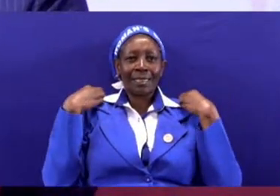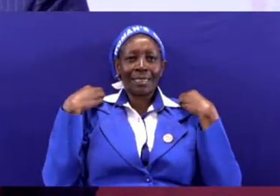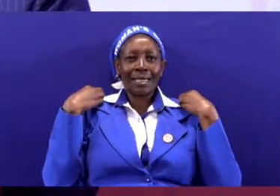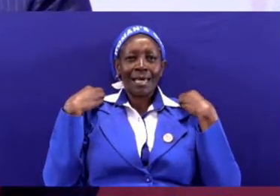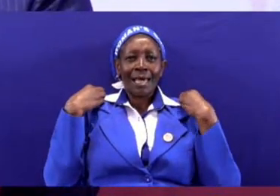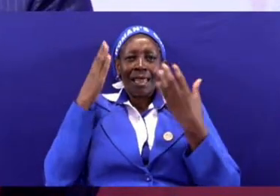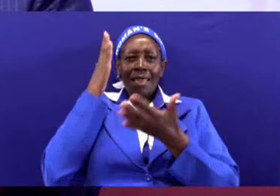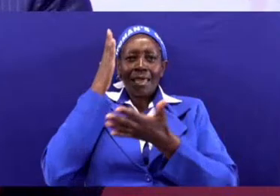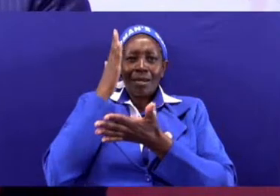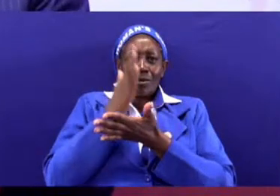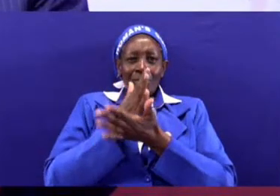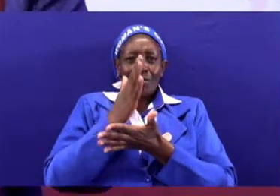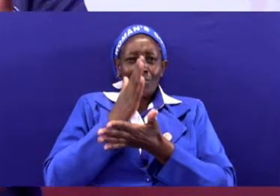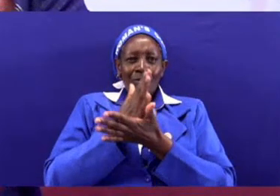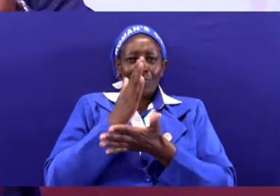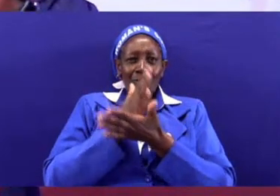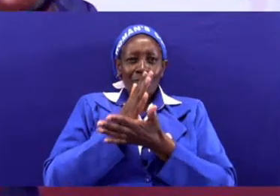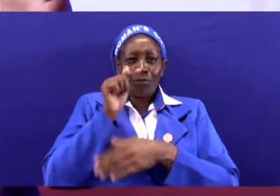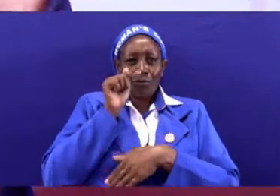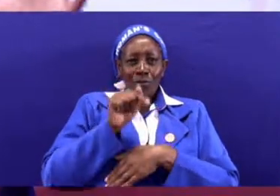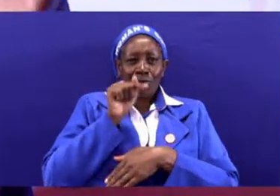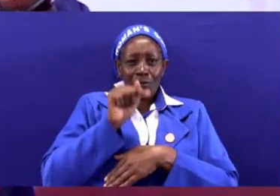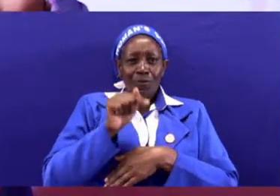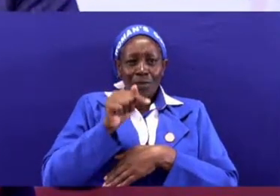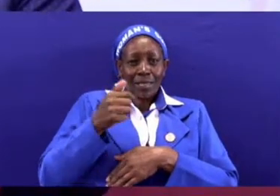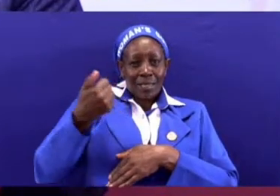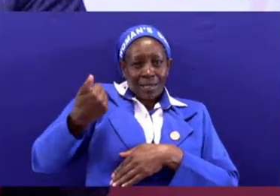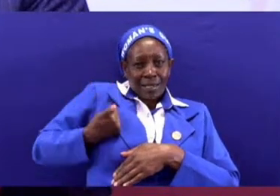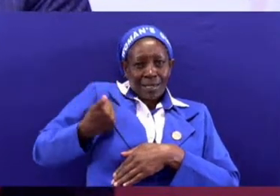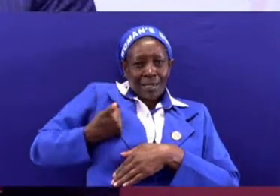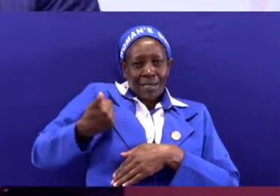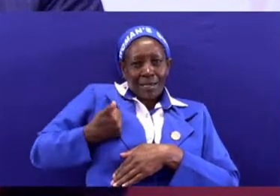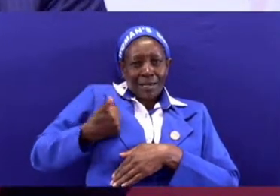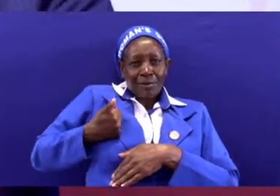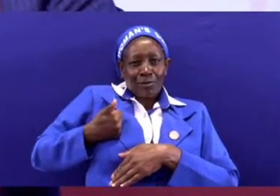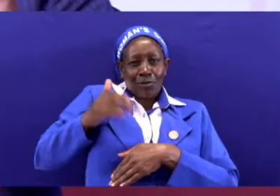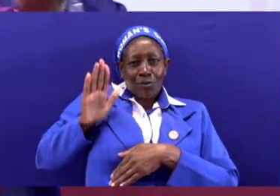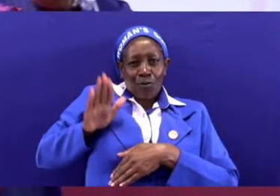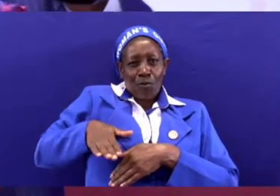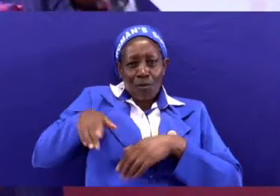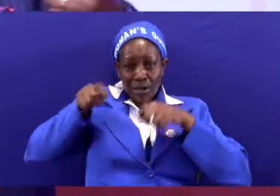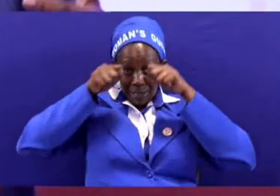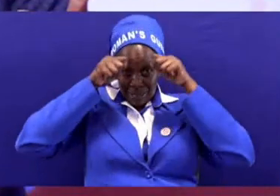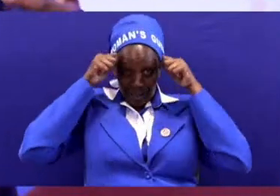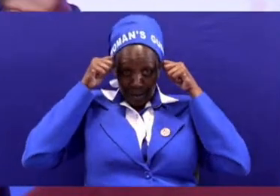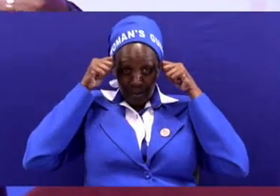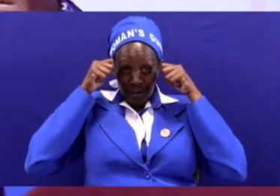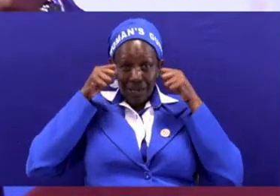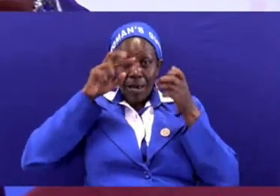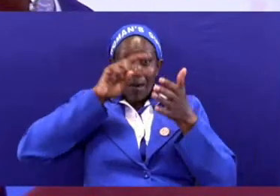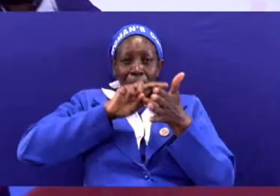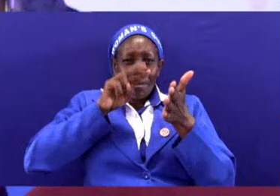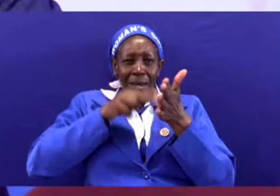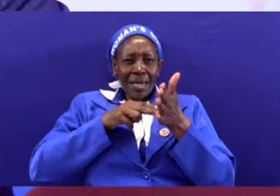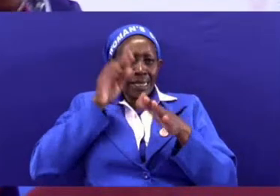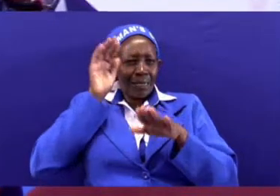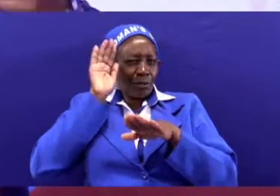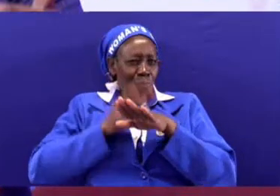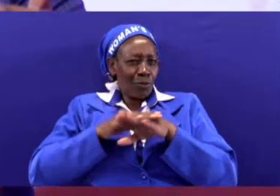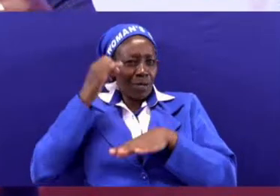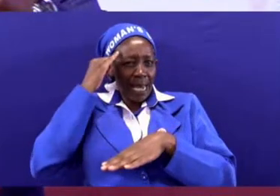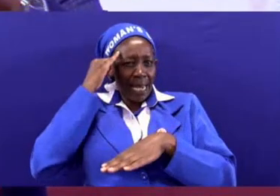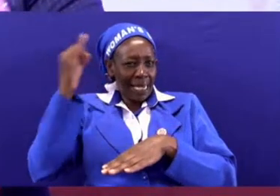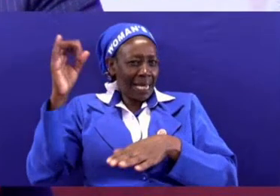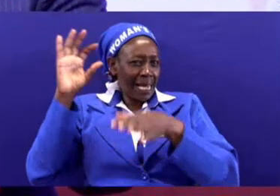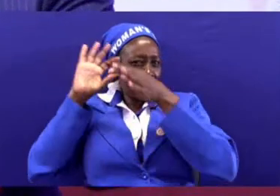of this girls' movement or the Women's Guild was actually an innovation in the culture, an